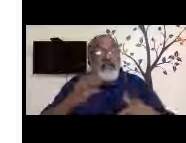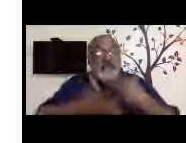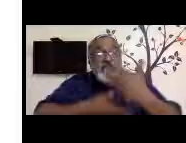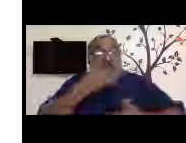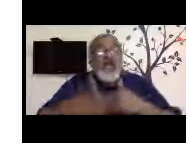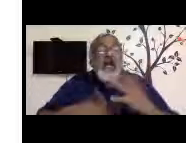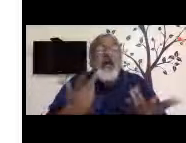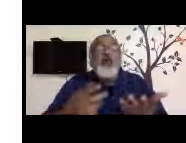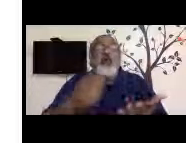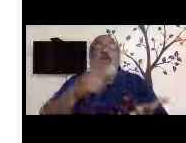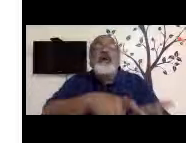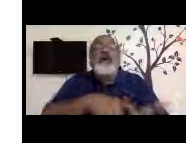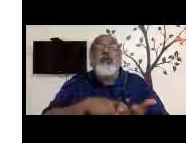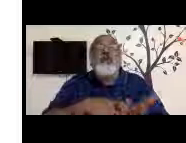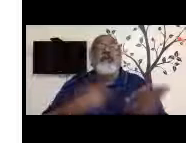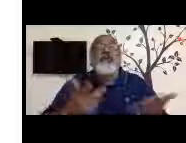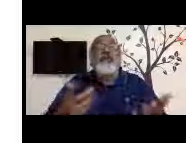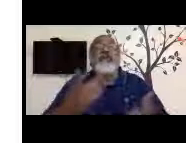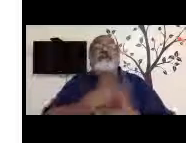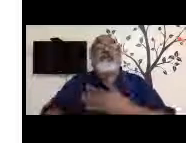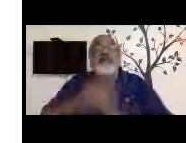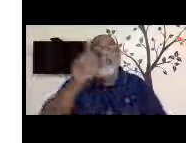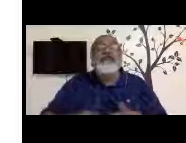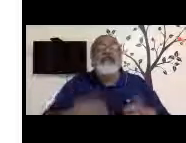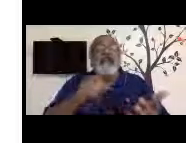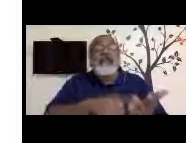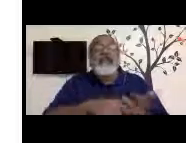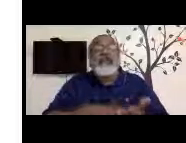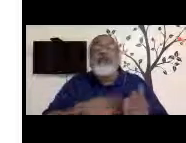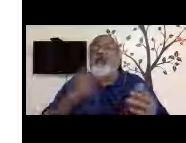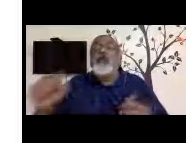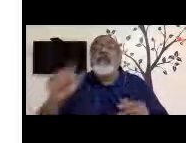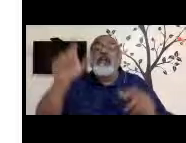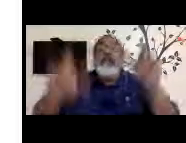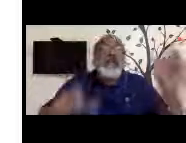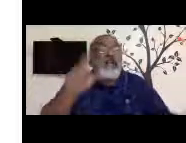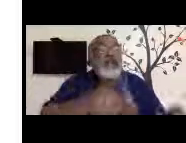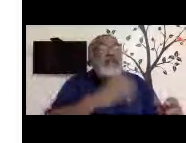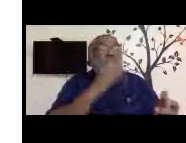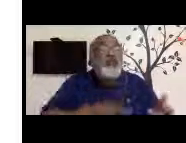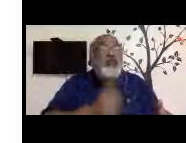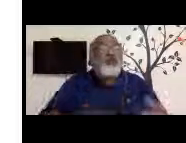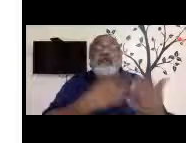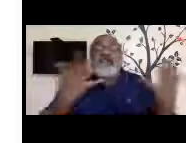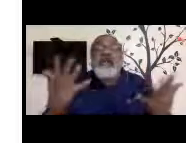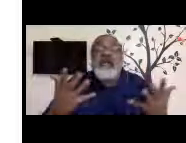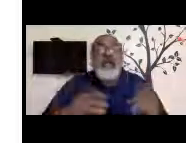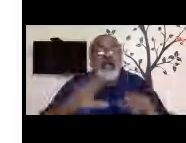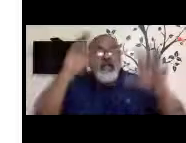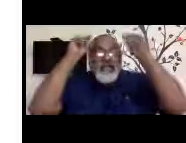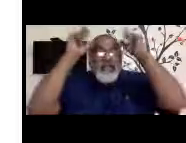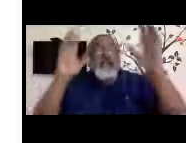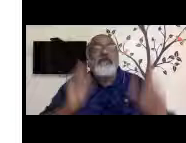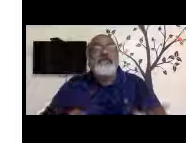the requirements of persons with disabilities, on understanding the needs of persons with disabilities, as well as understanding the disability